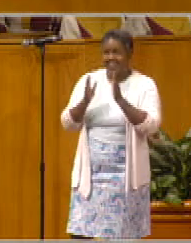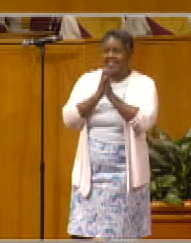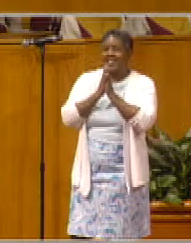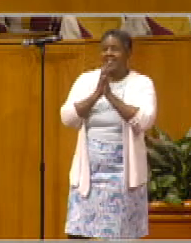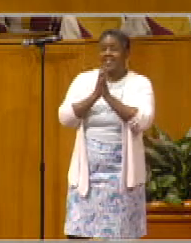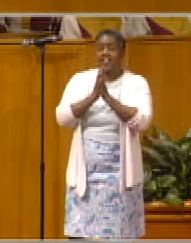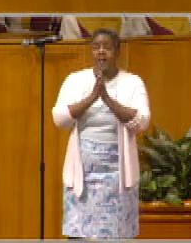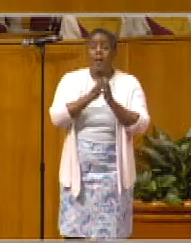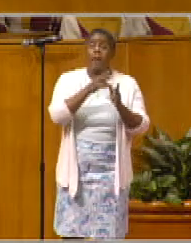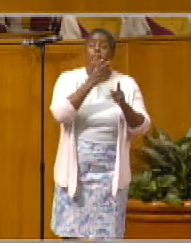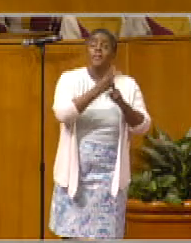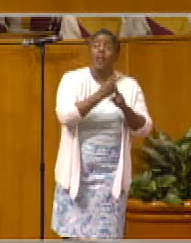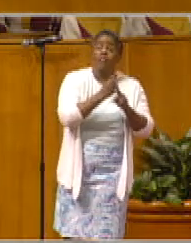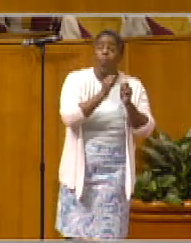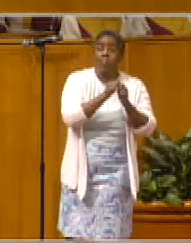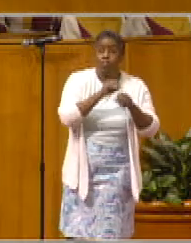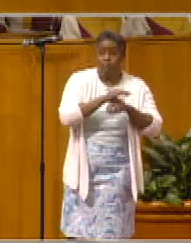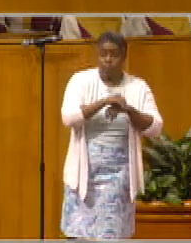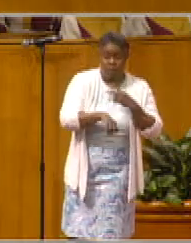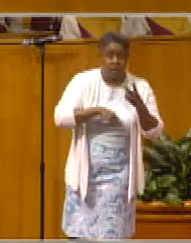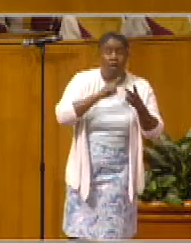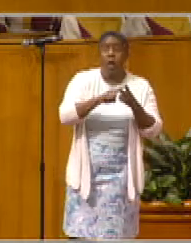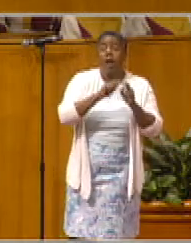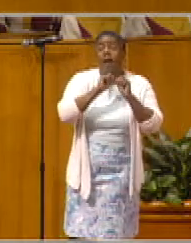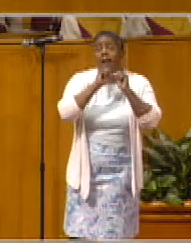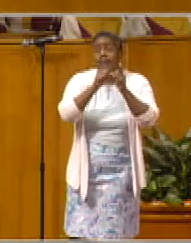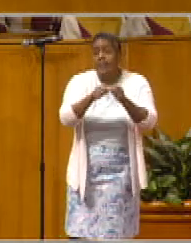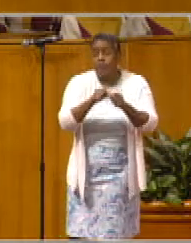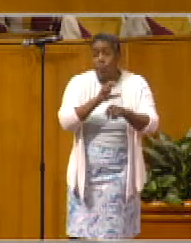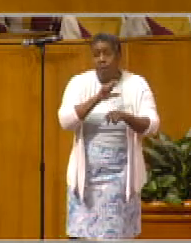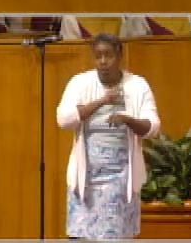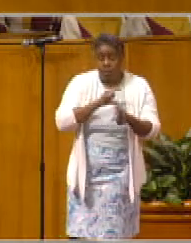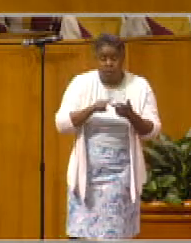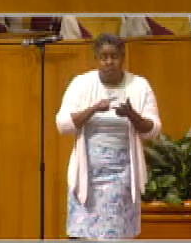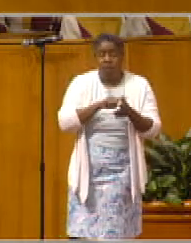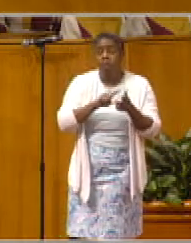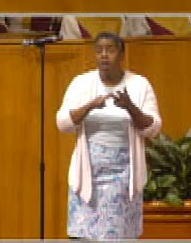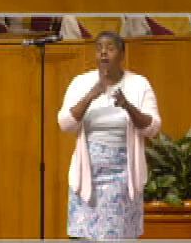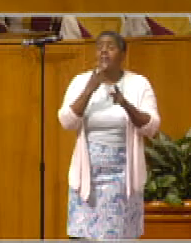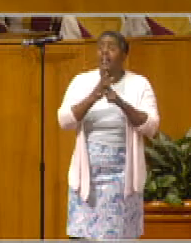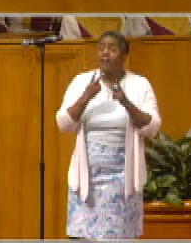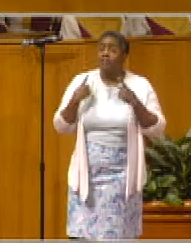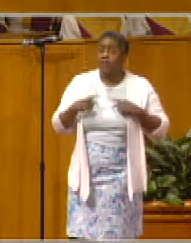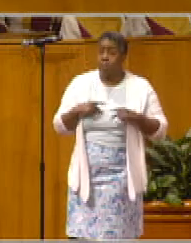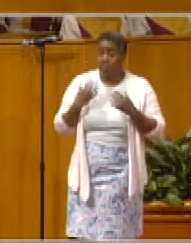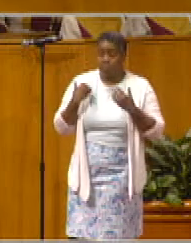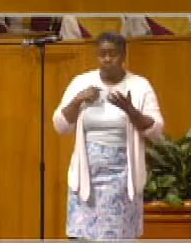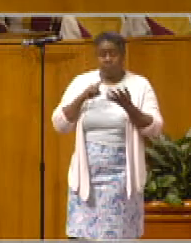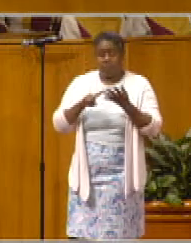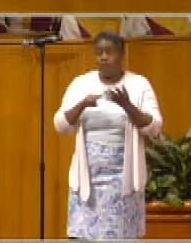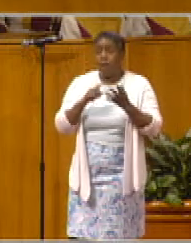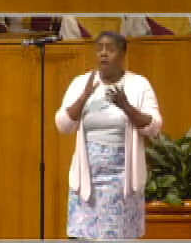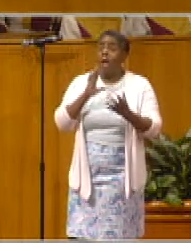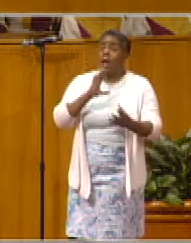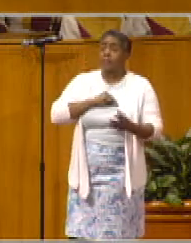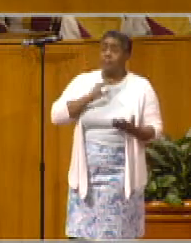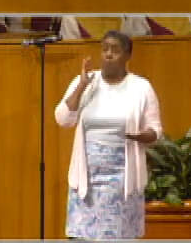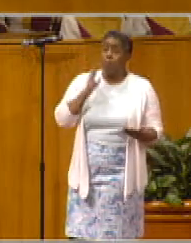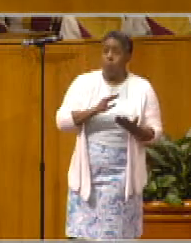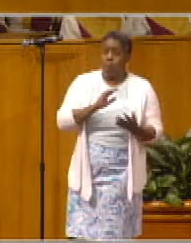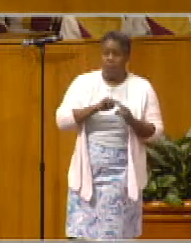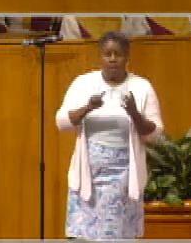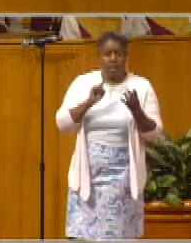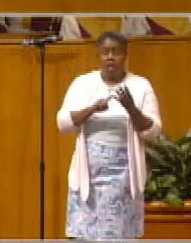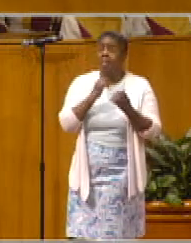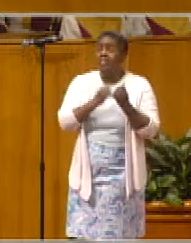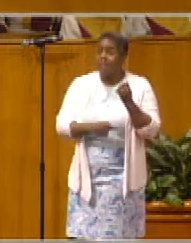Be cautious and careful of your counsel. Be consistent in your character. Take care of your physical condition. Be content with cutbacks. But watch this